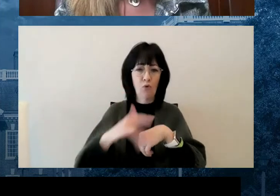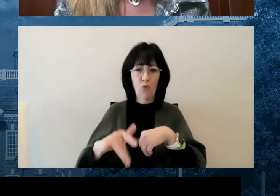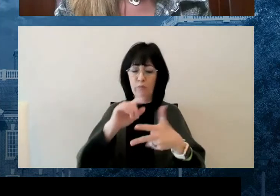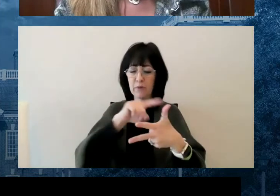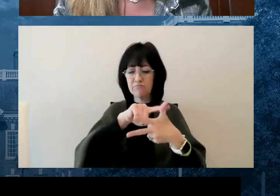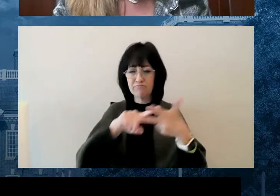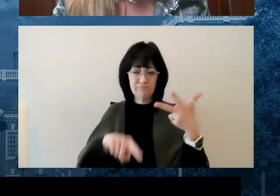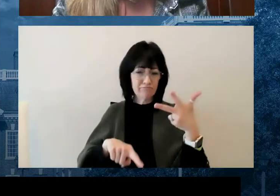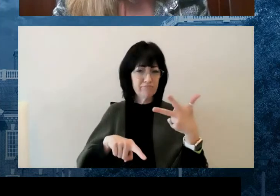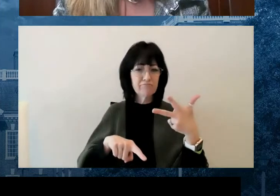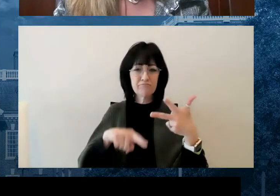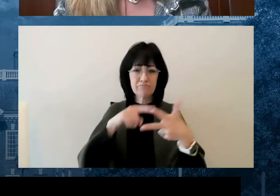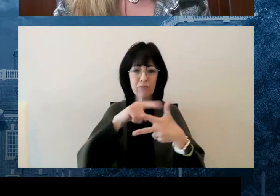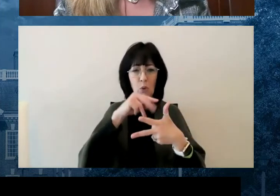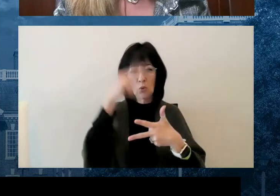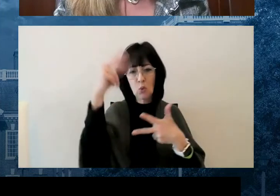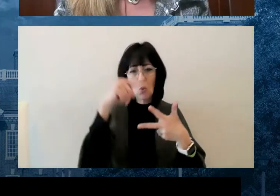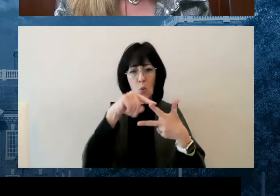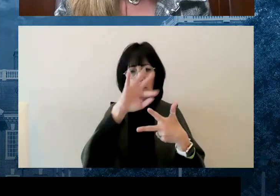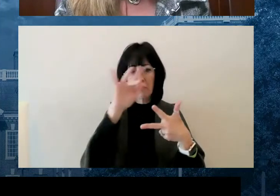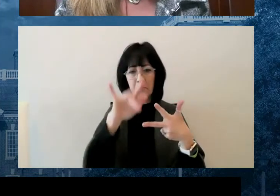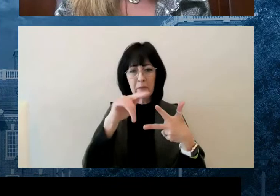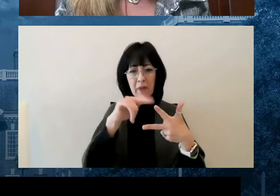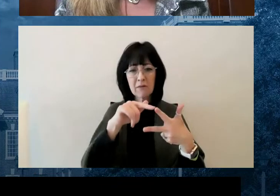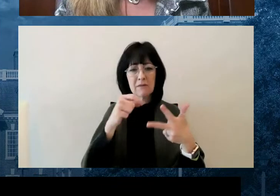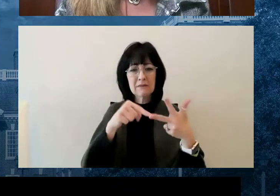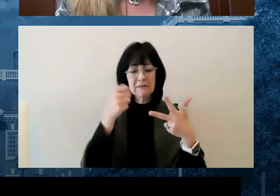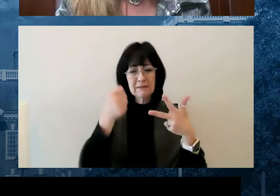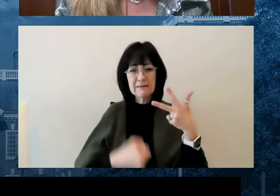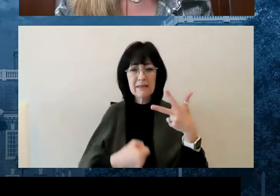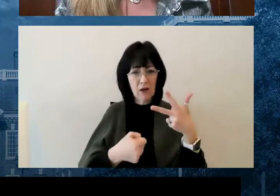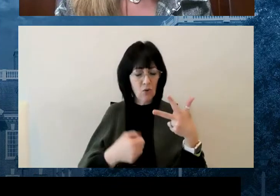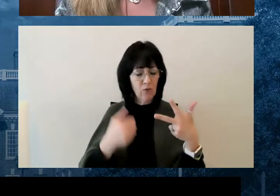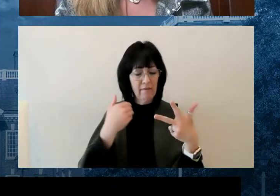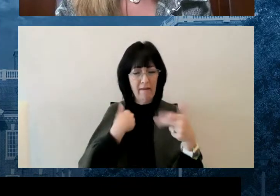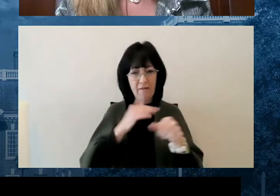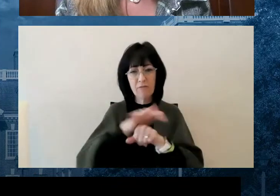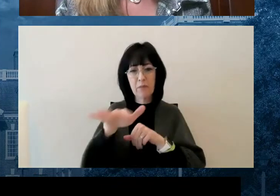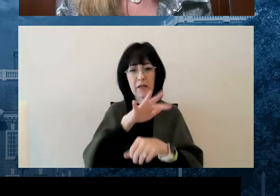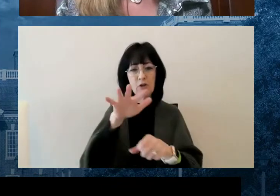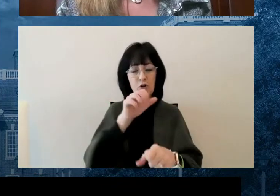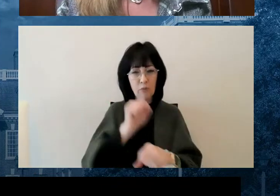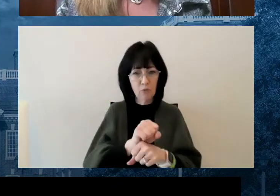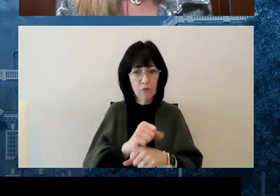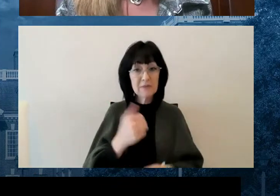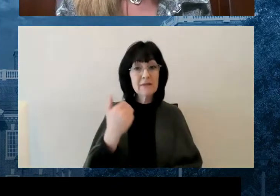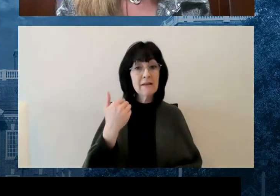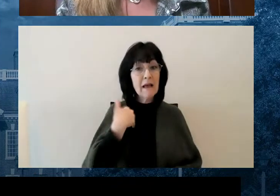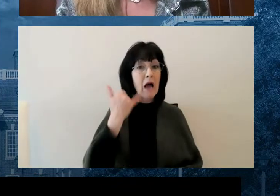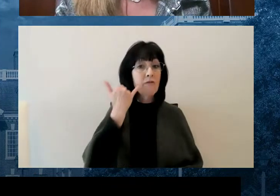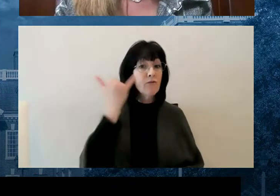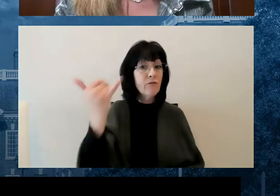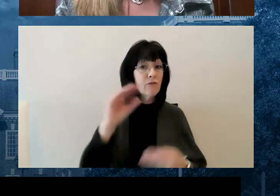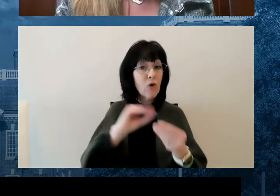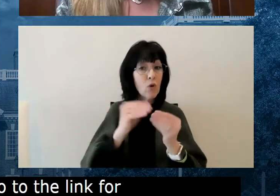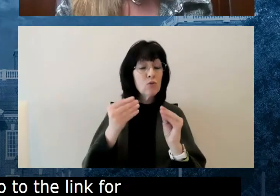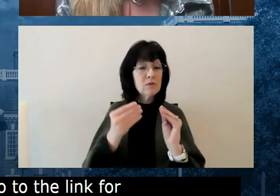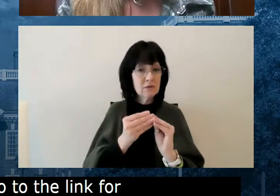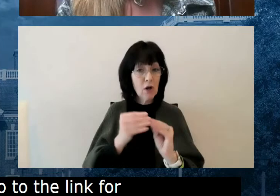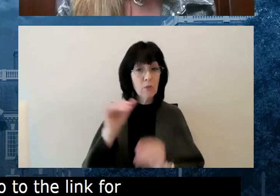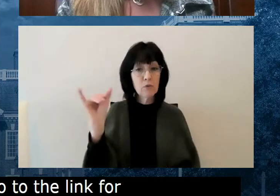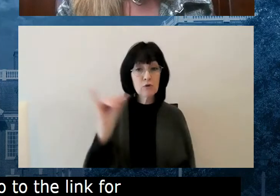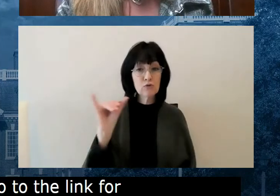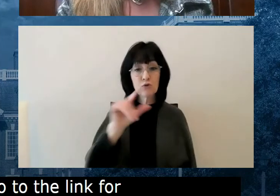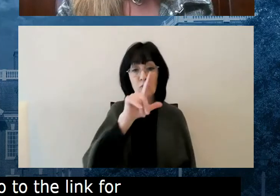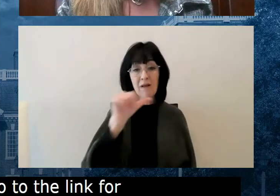locations. We have phone numbers and walk-in hours also on the webpage for federally qualified health centers, La